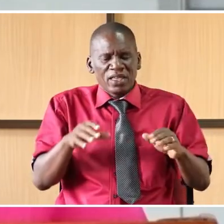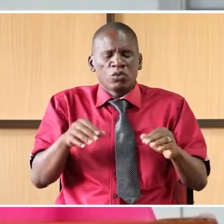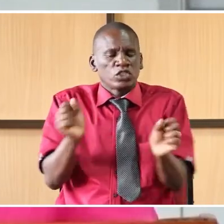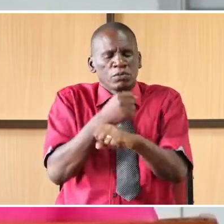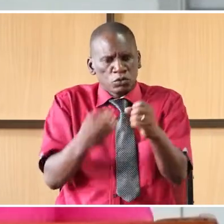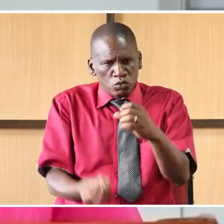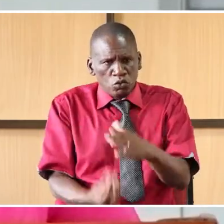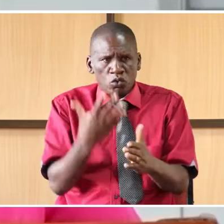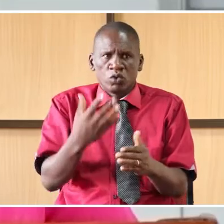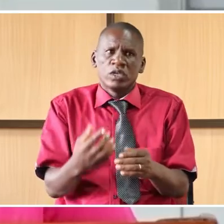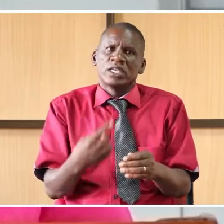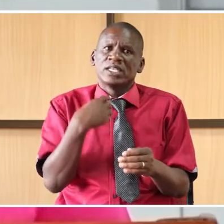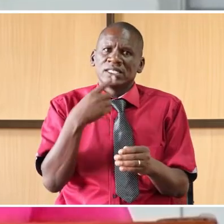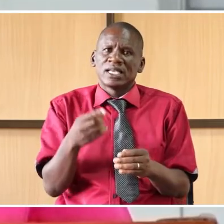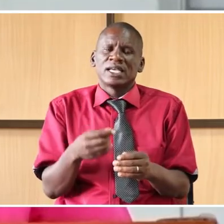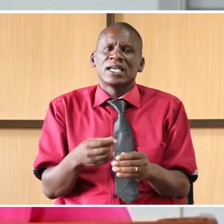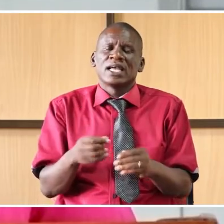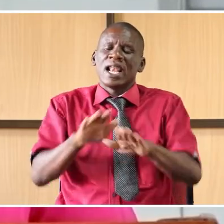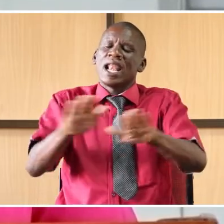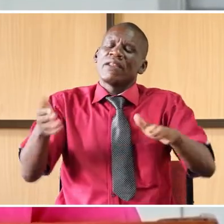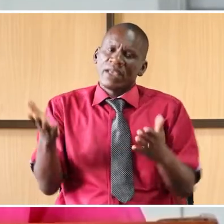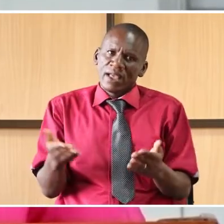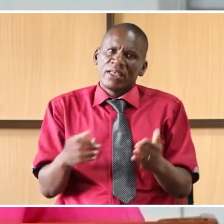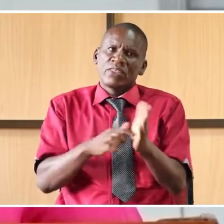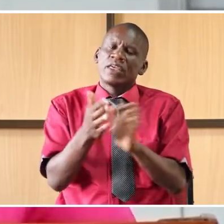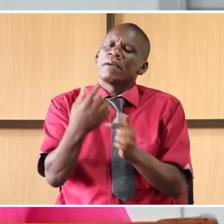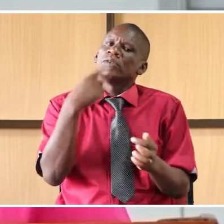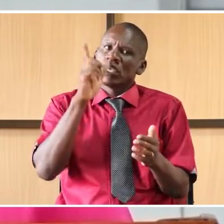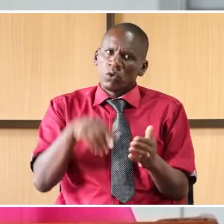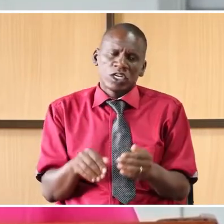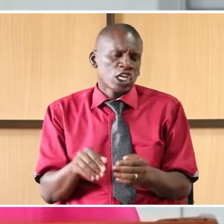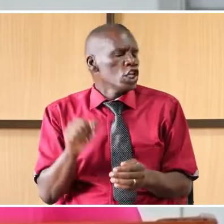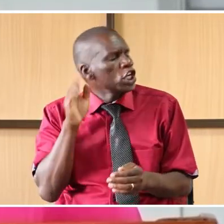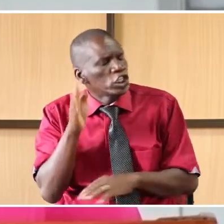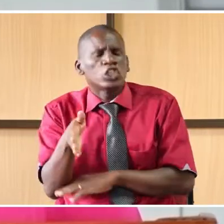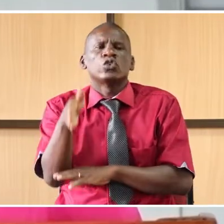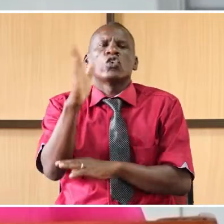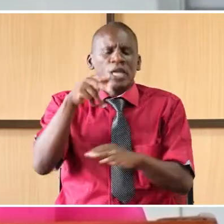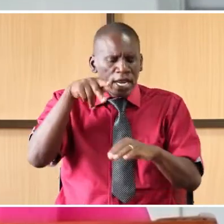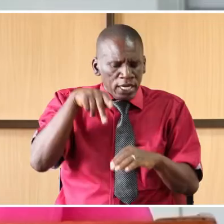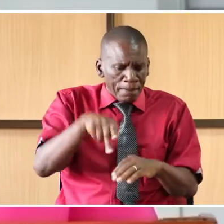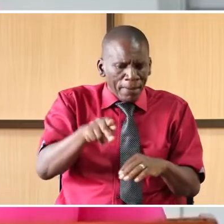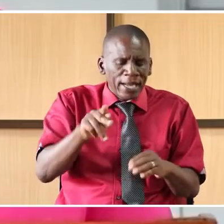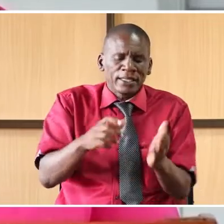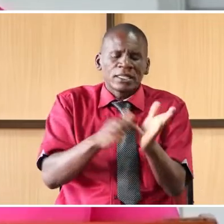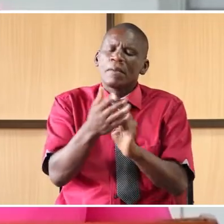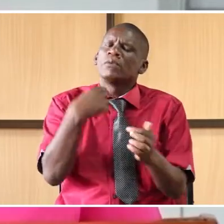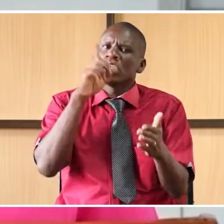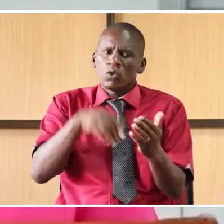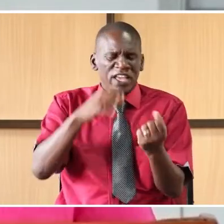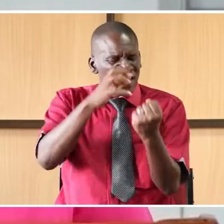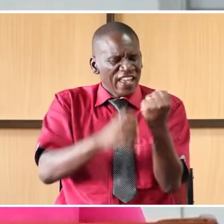grow, He said, "Plant." And the Bible says He listened to God and He planted. The Bible says